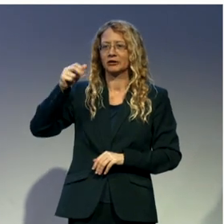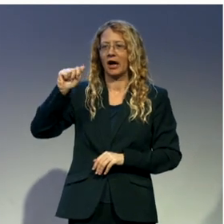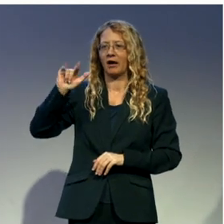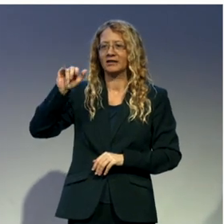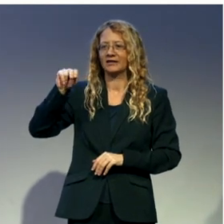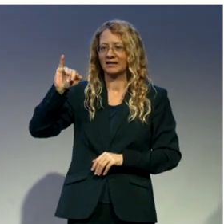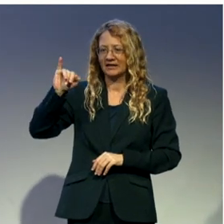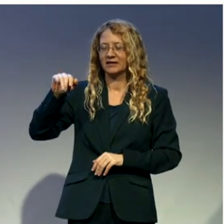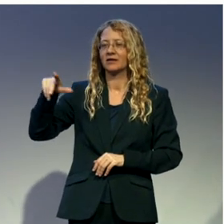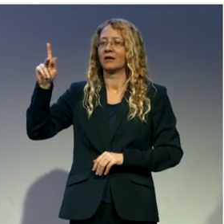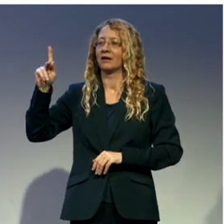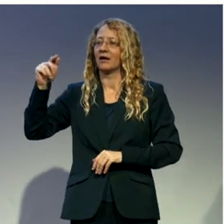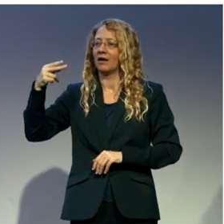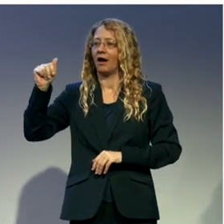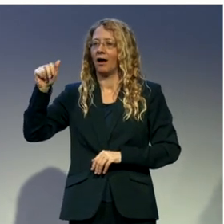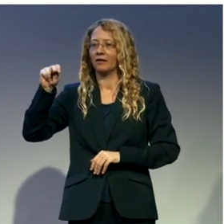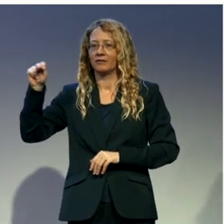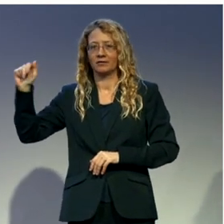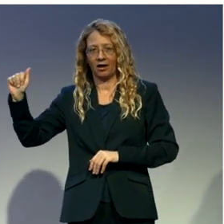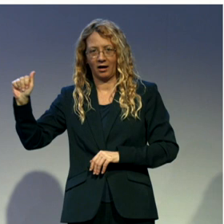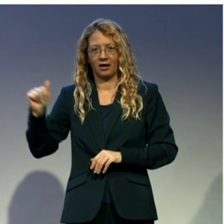AB India Center for Blind.